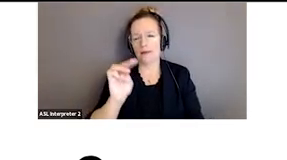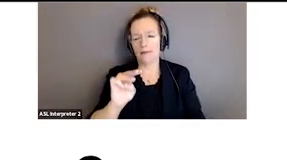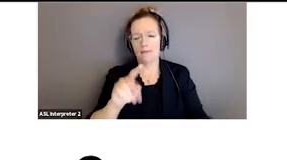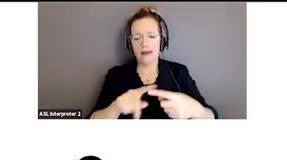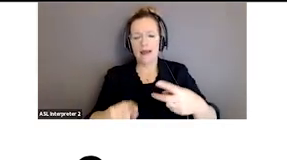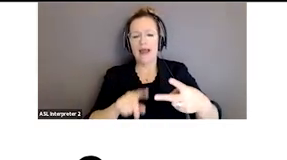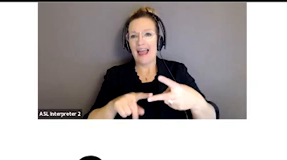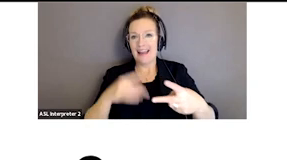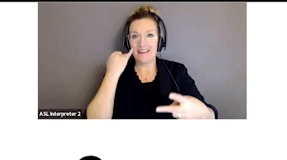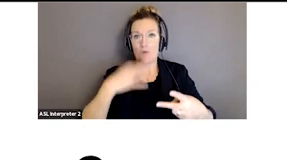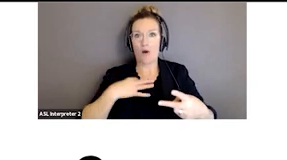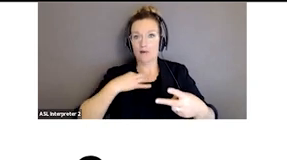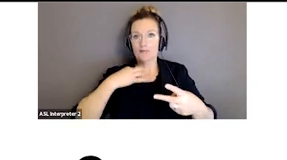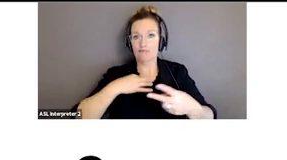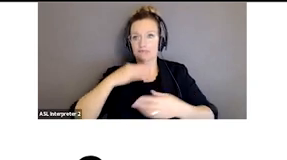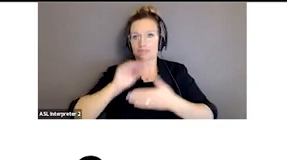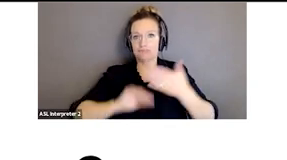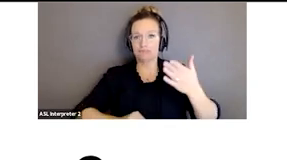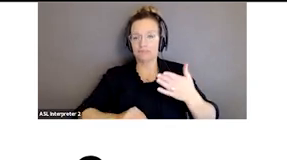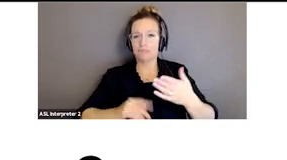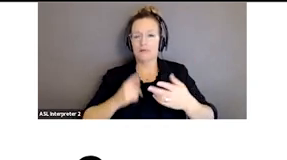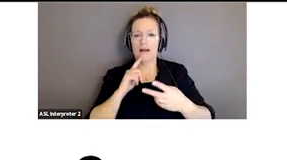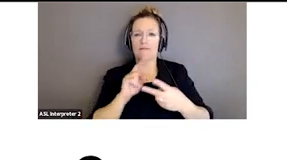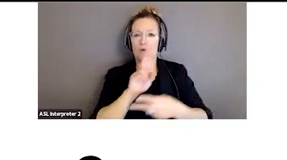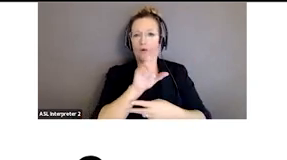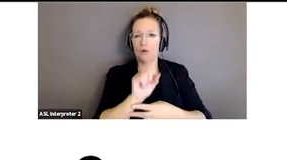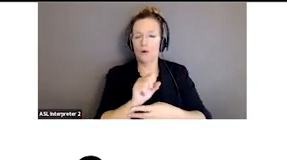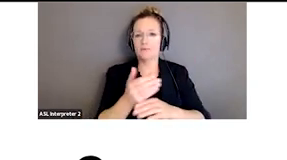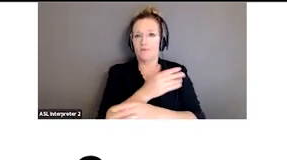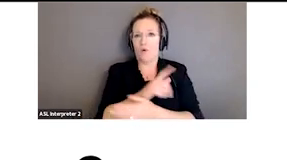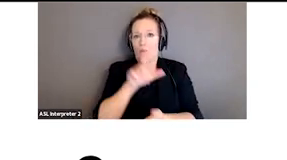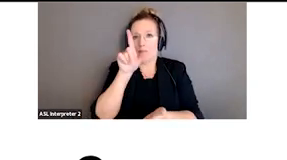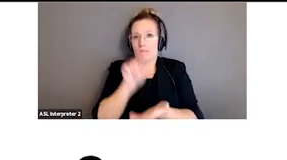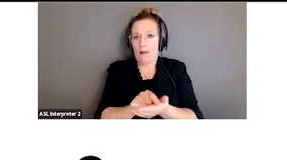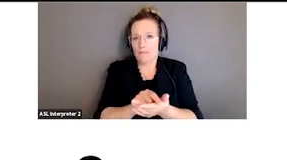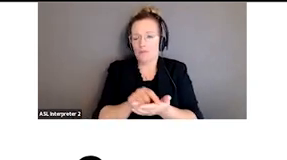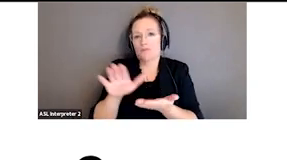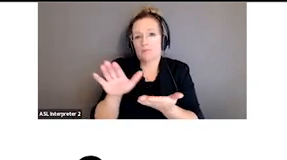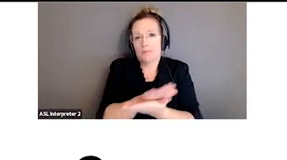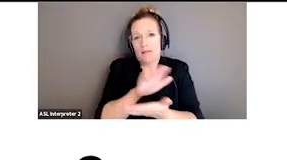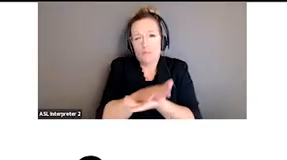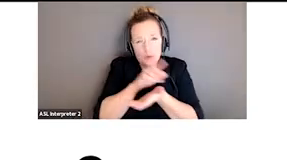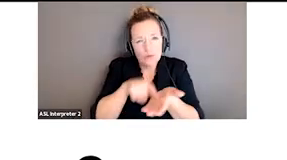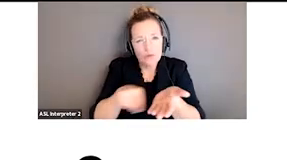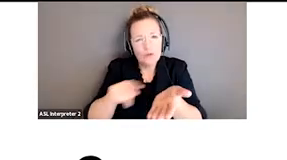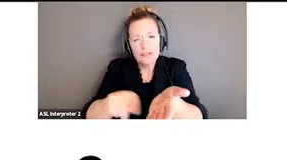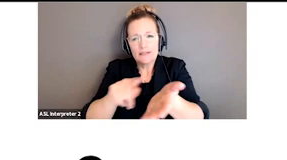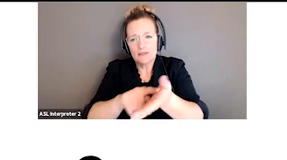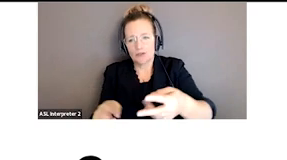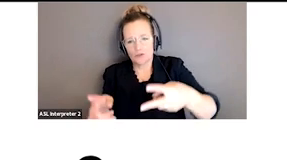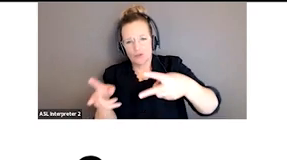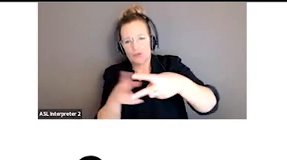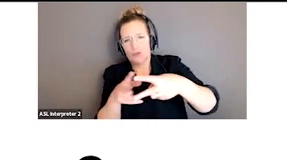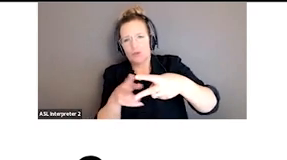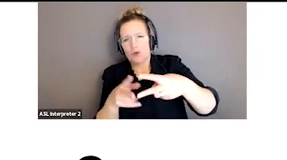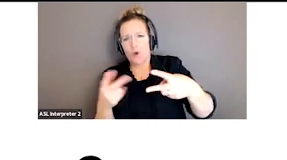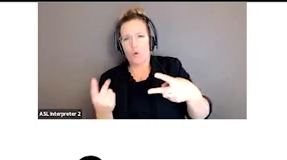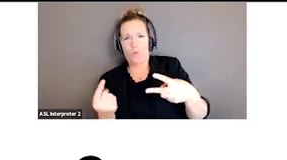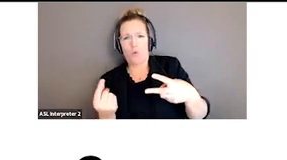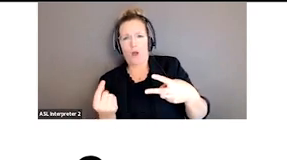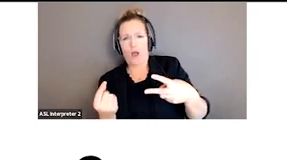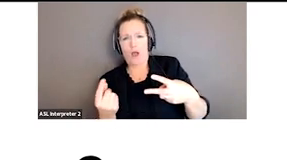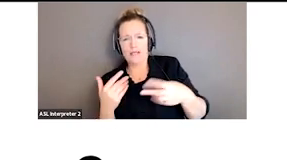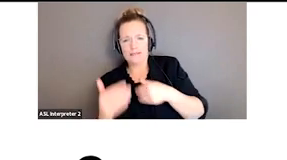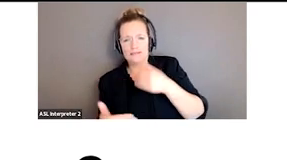provincial applications before publishing research papers? Oh boy, there's a lot there.